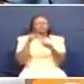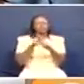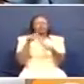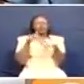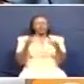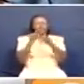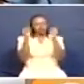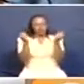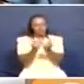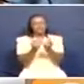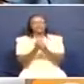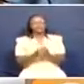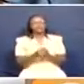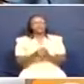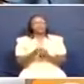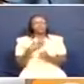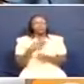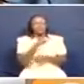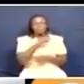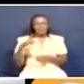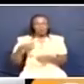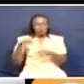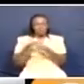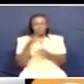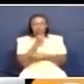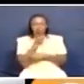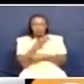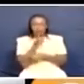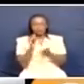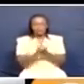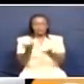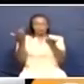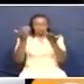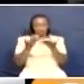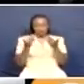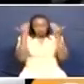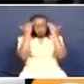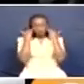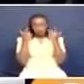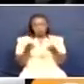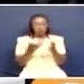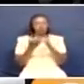Lord, in the petitions, some which have come to this court by way of appeals,